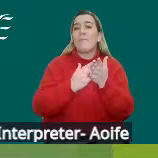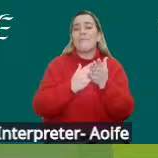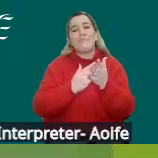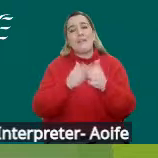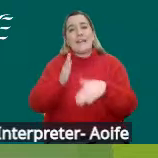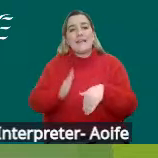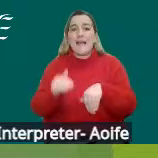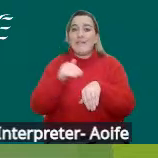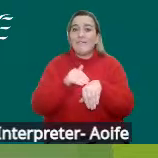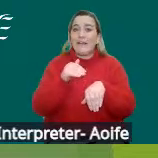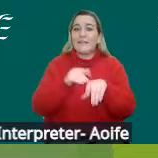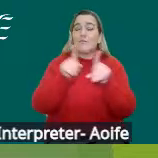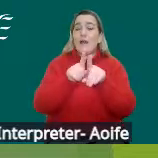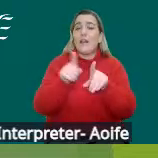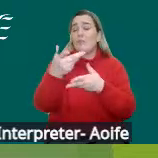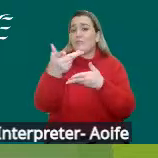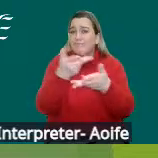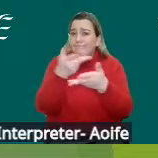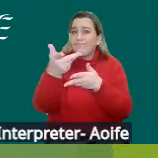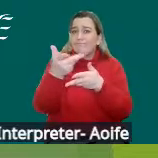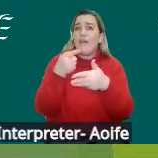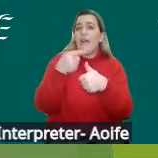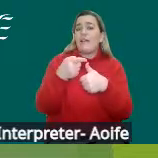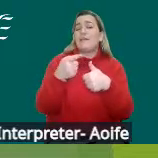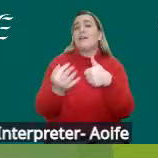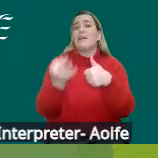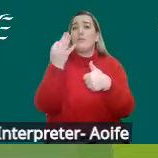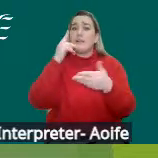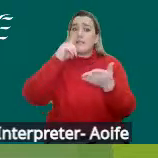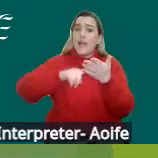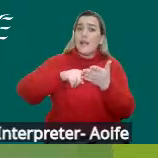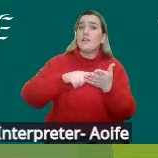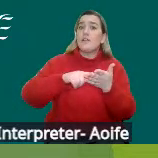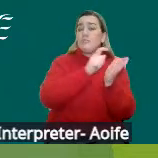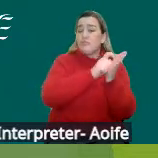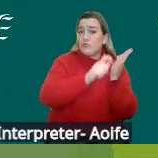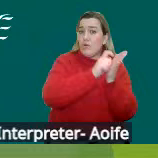you, whatever we decide to prescribe with you on the day.